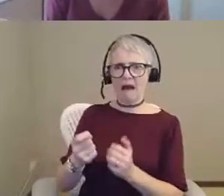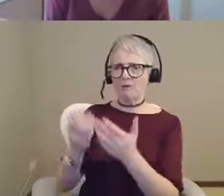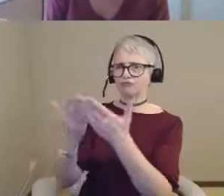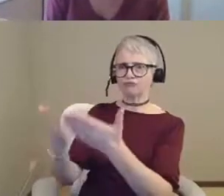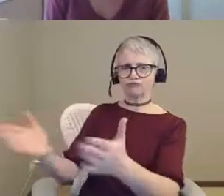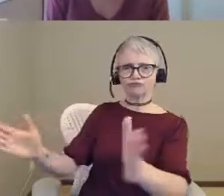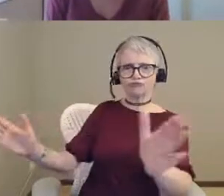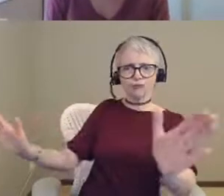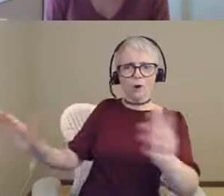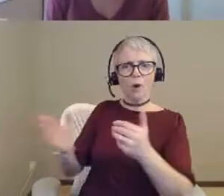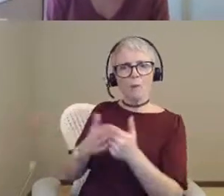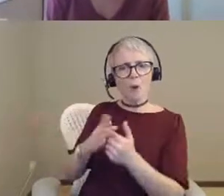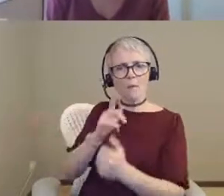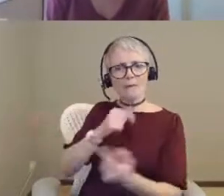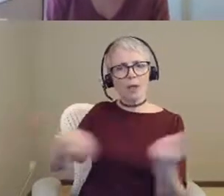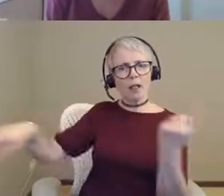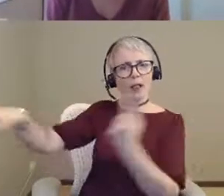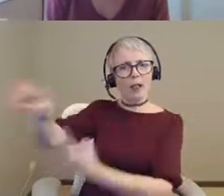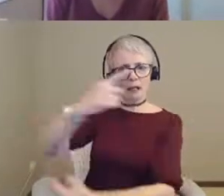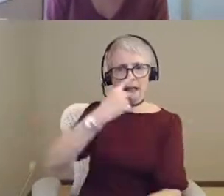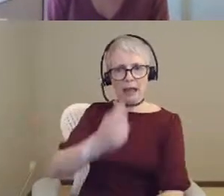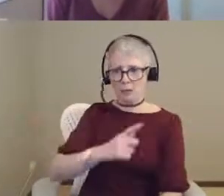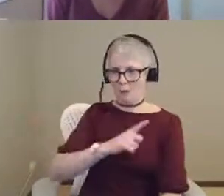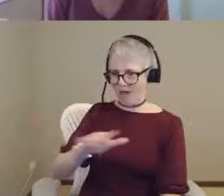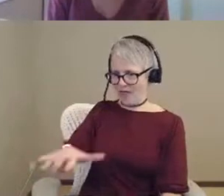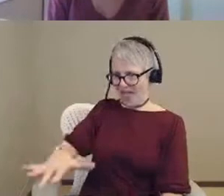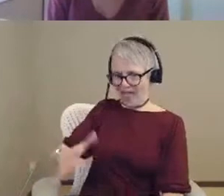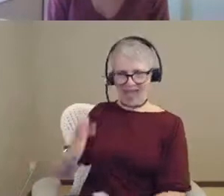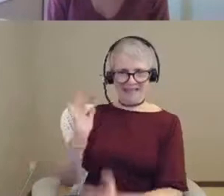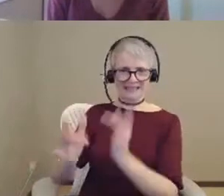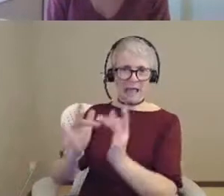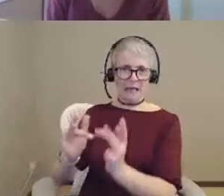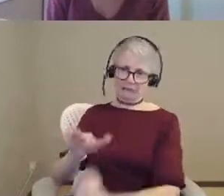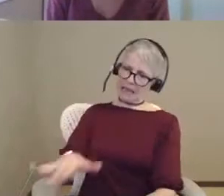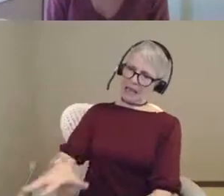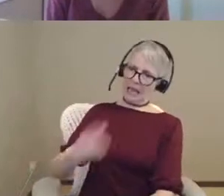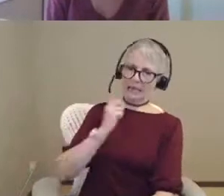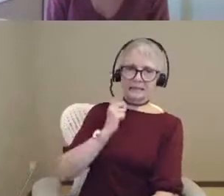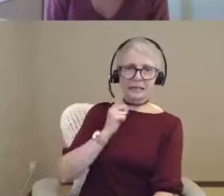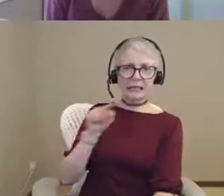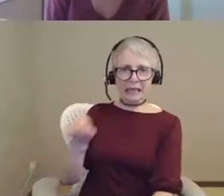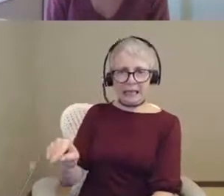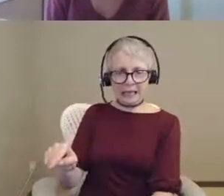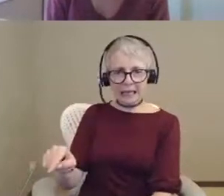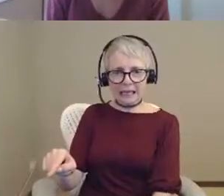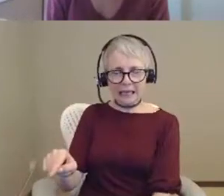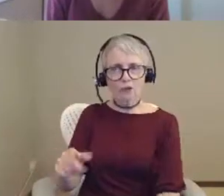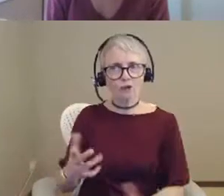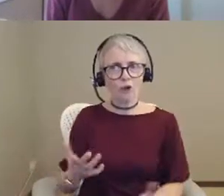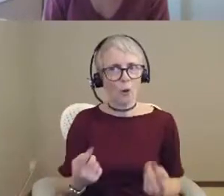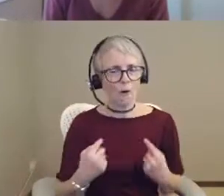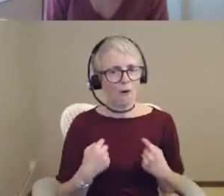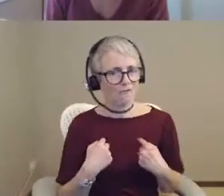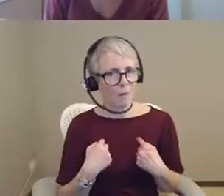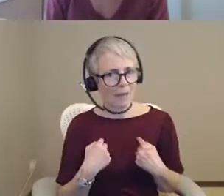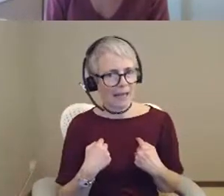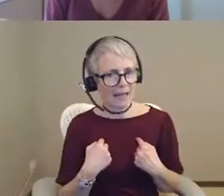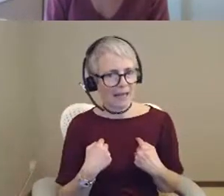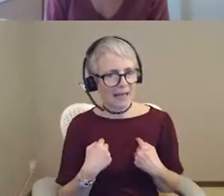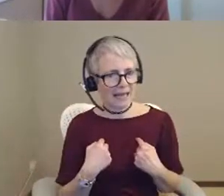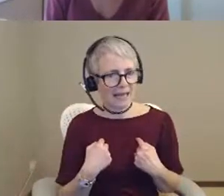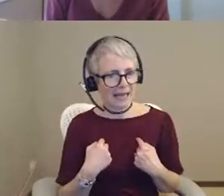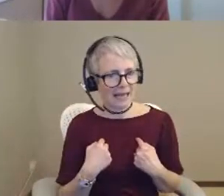people than you could just because of its availability. And then it was a journey for me too. I mean, if you haven't